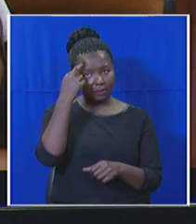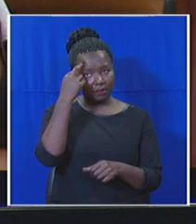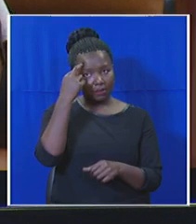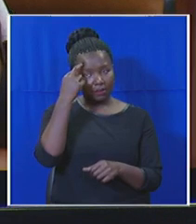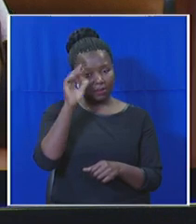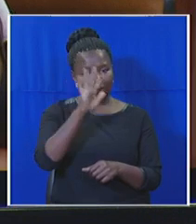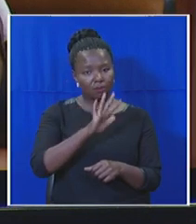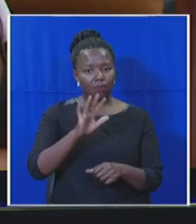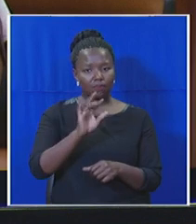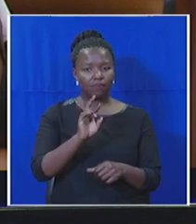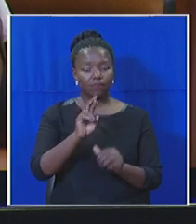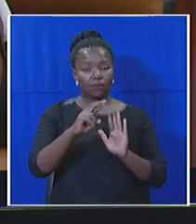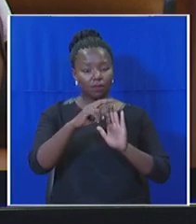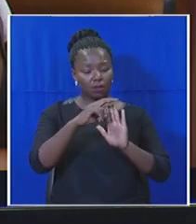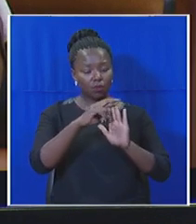rule